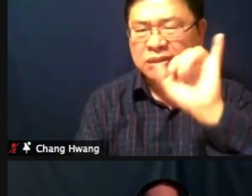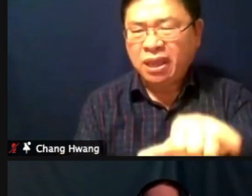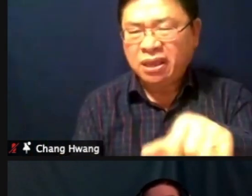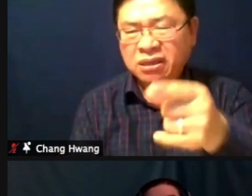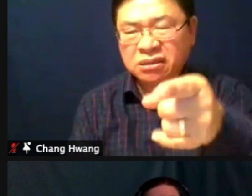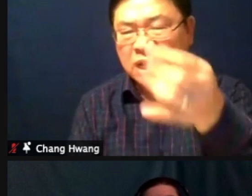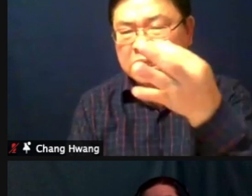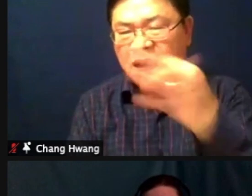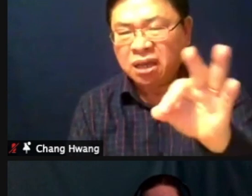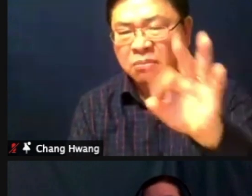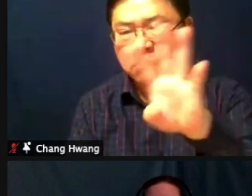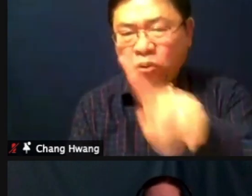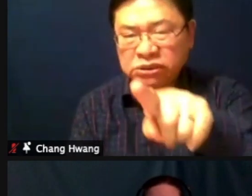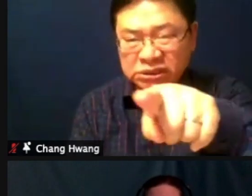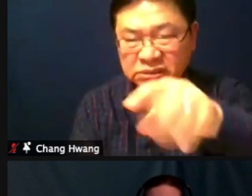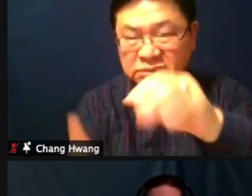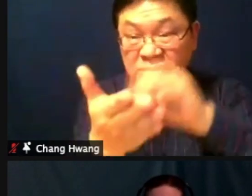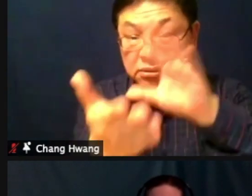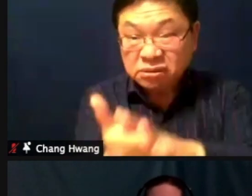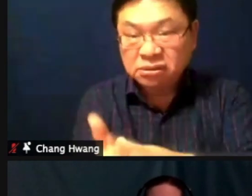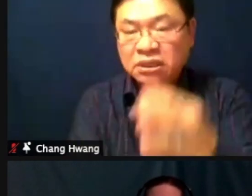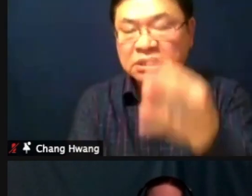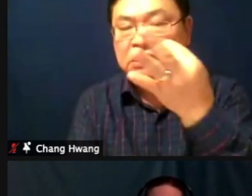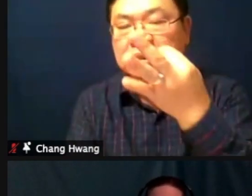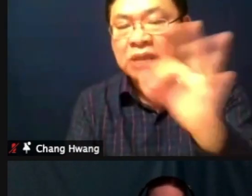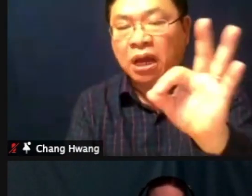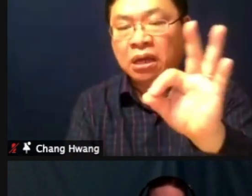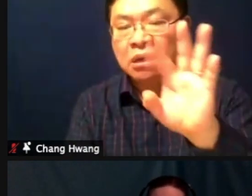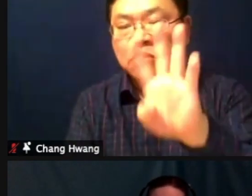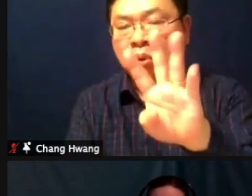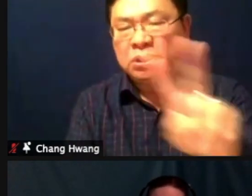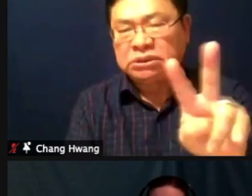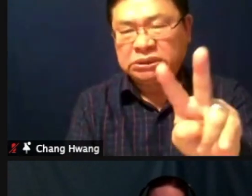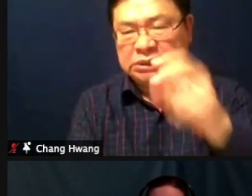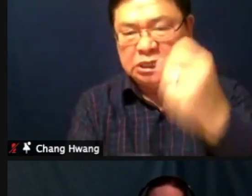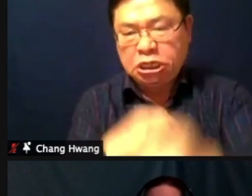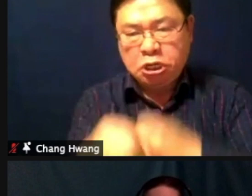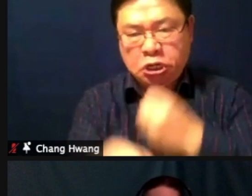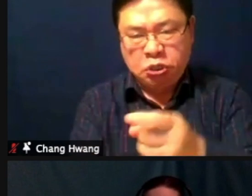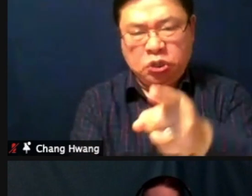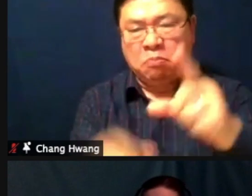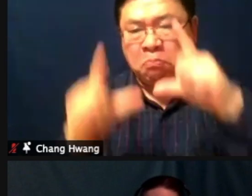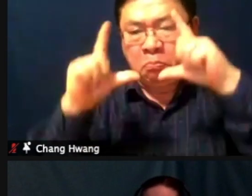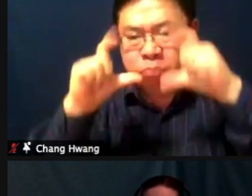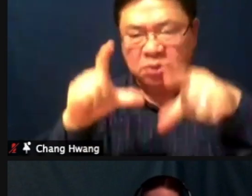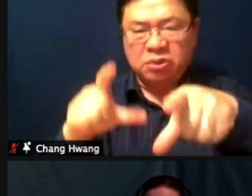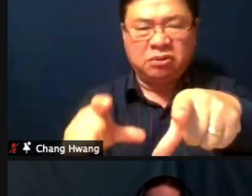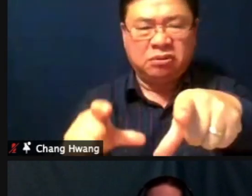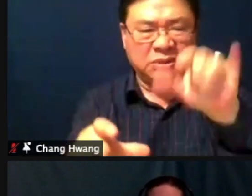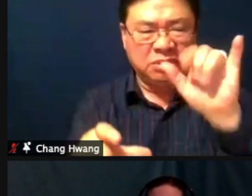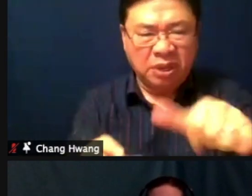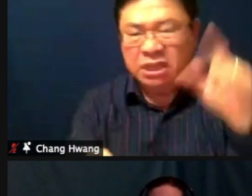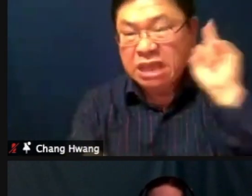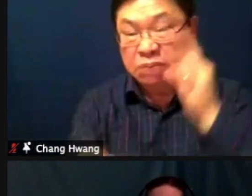And they had to be war ready. That was the thinking during that time. It was